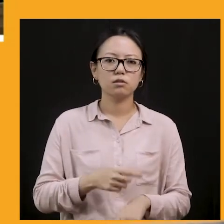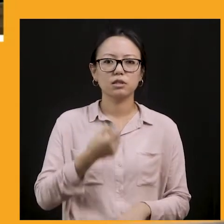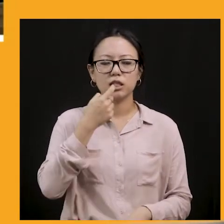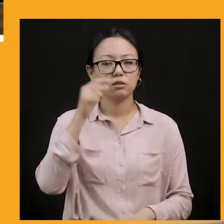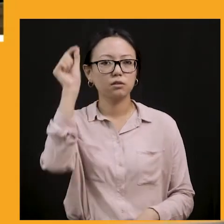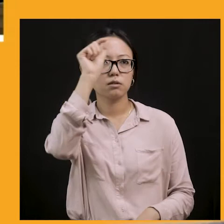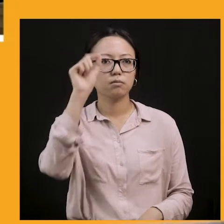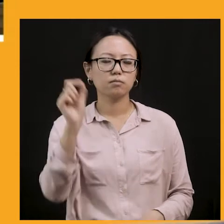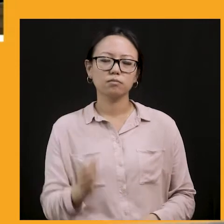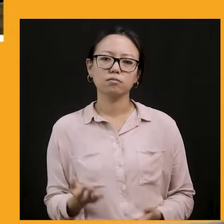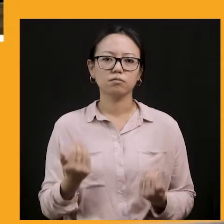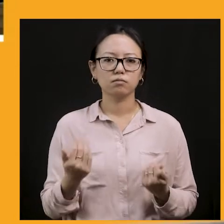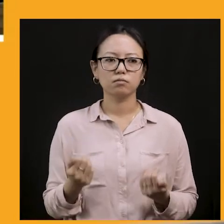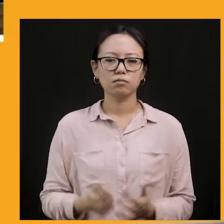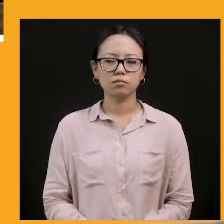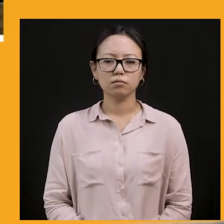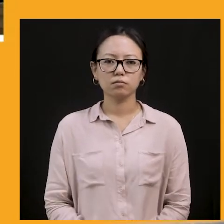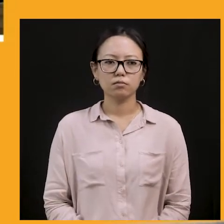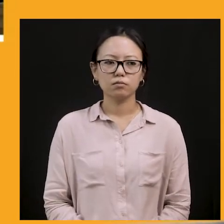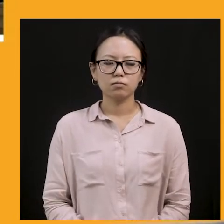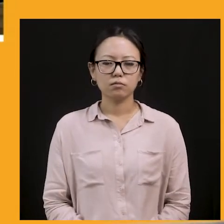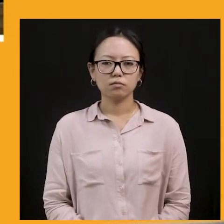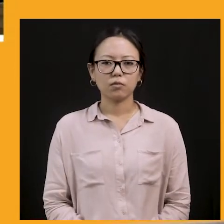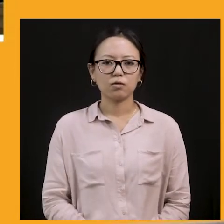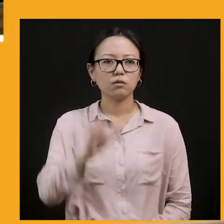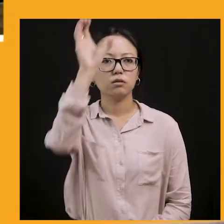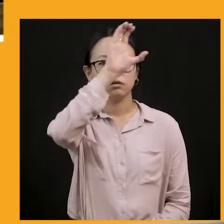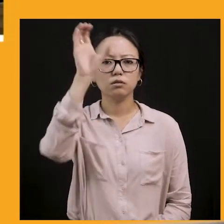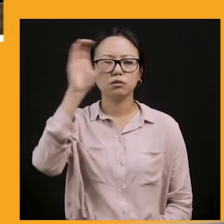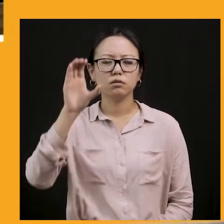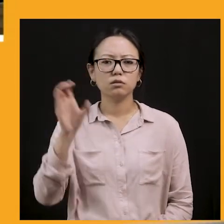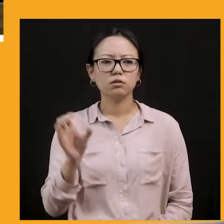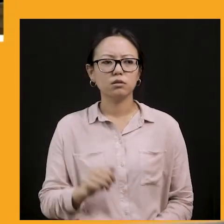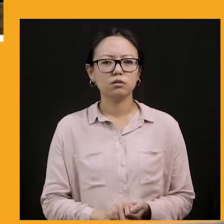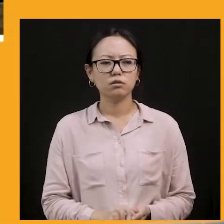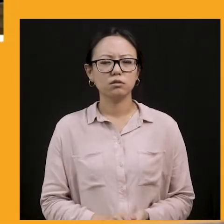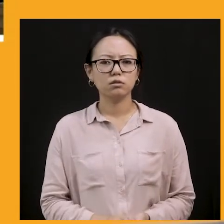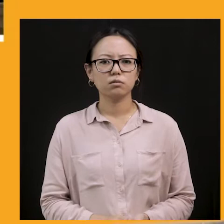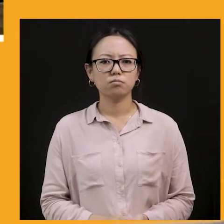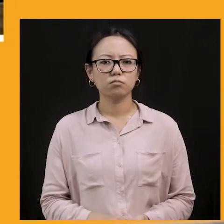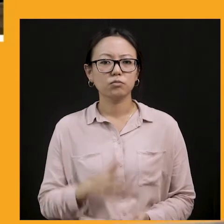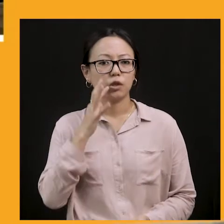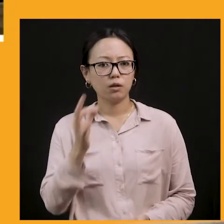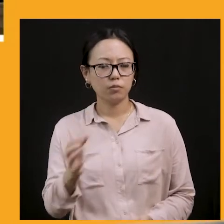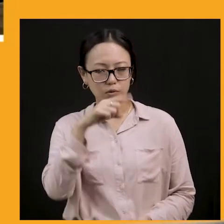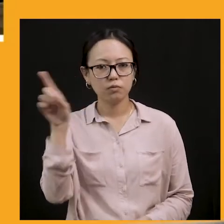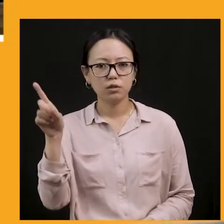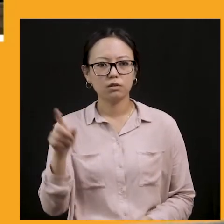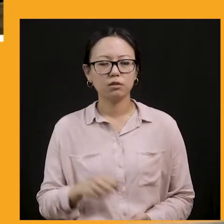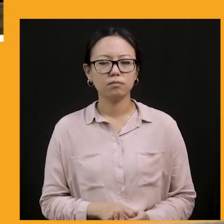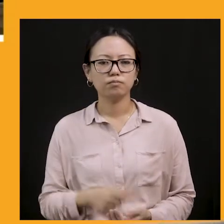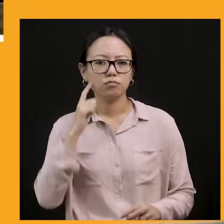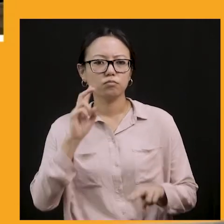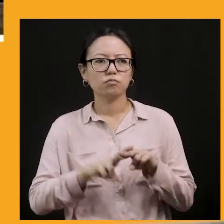teaching in the blackboard. And this duster, now it is also very important, right? Because whenever